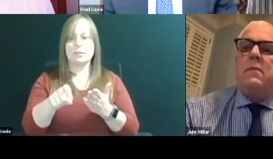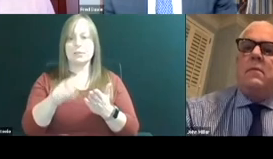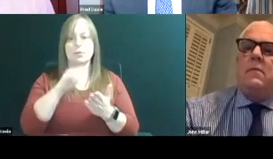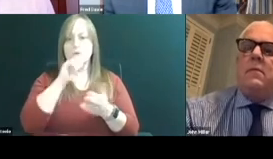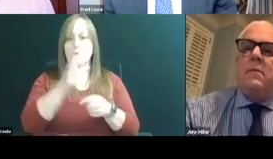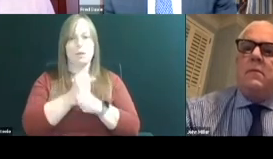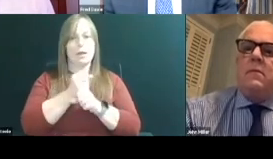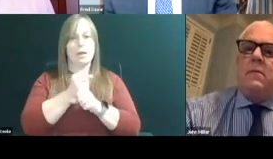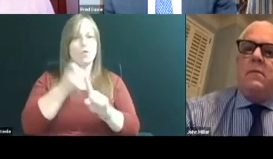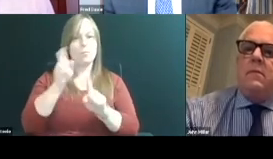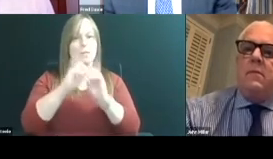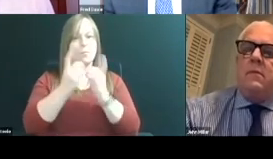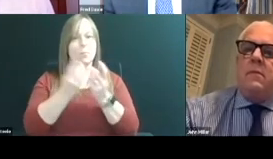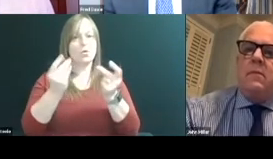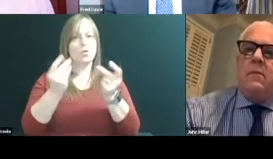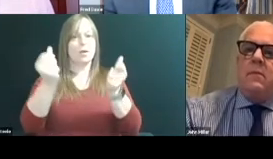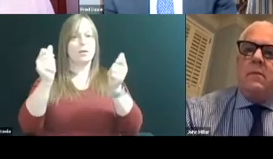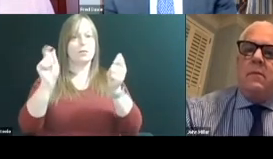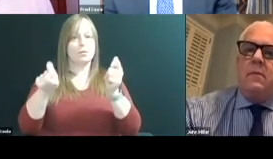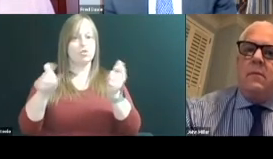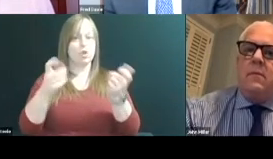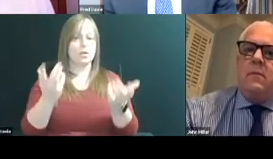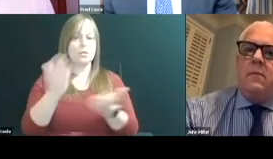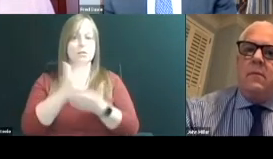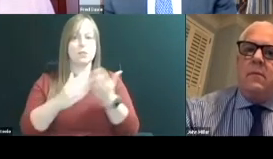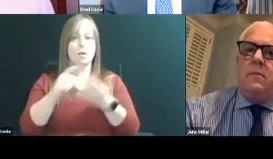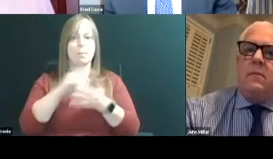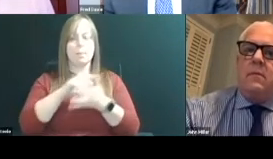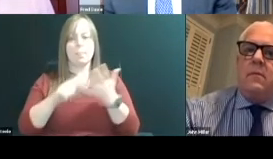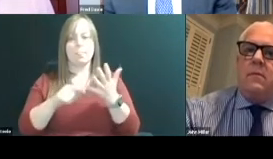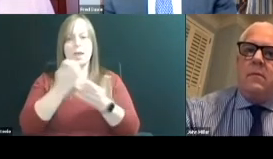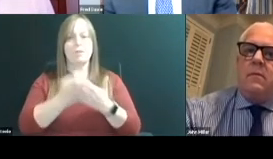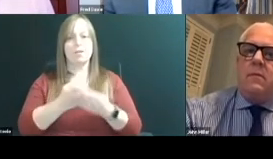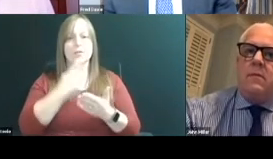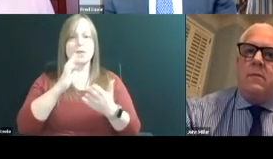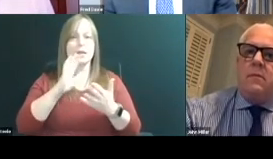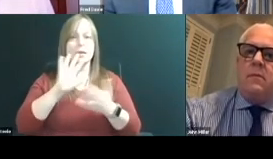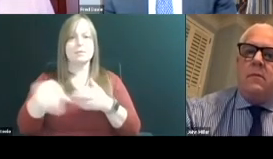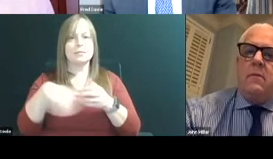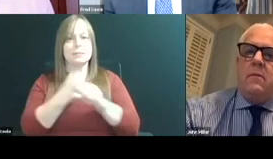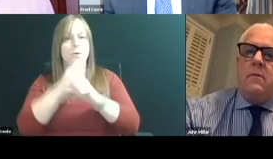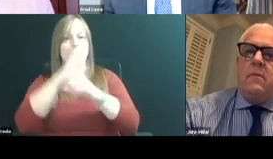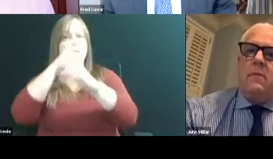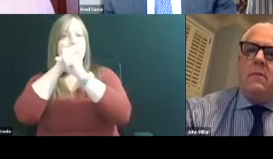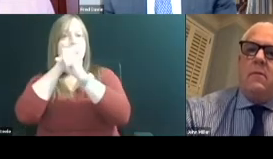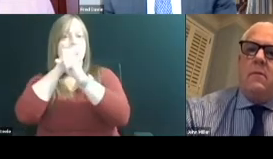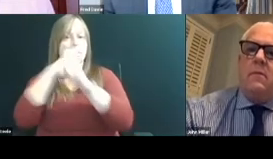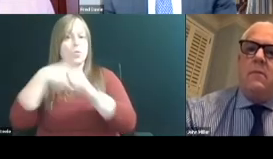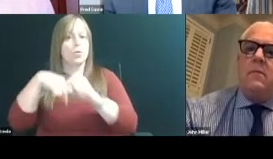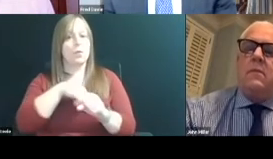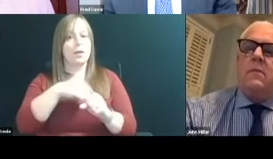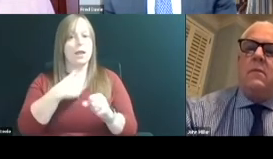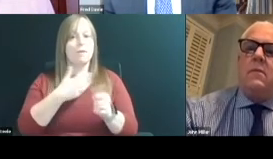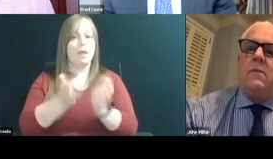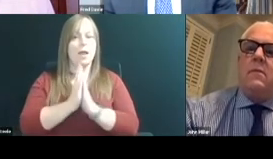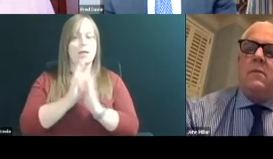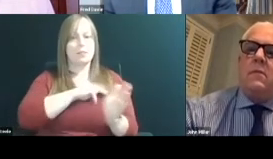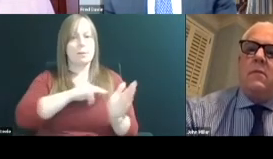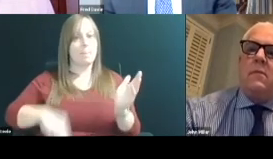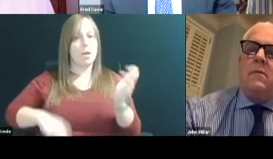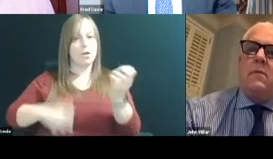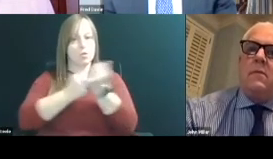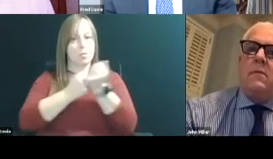get from the department as quickly as we should. Some evidence they claim is sealed, which is why we have asked, and the mayor